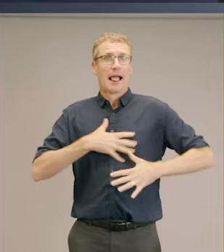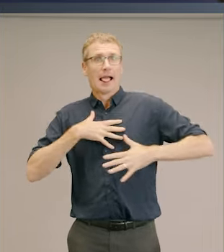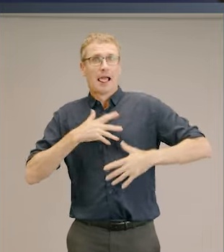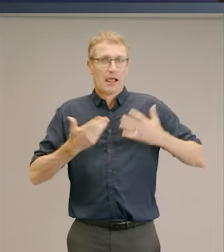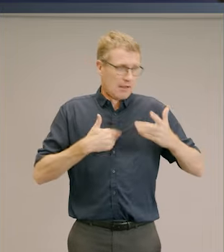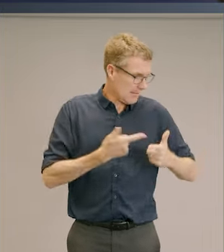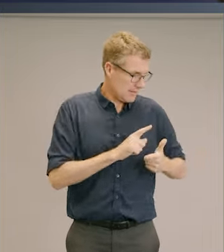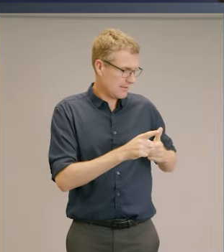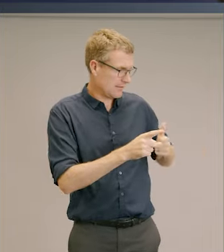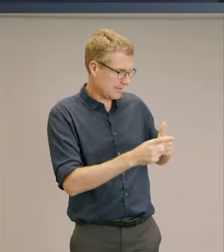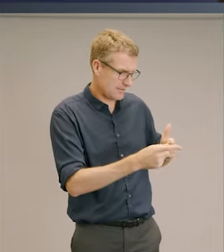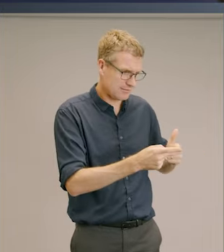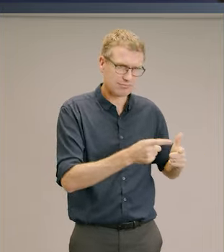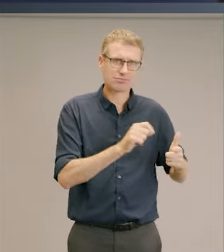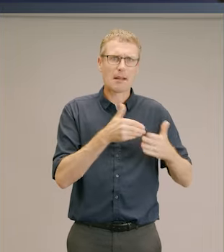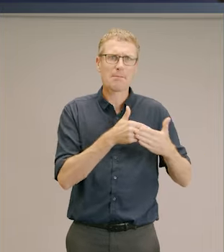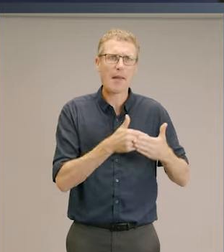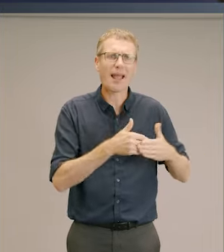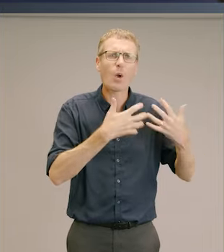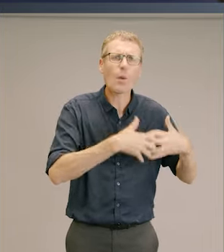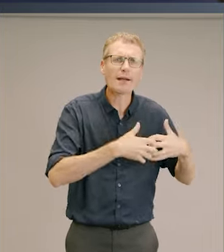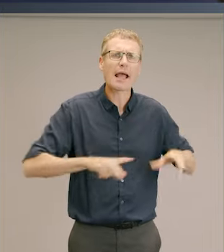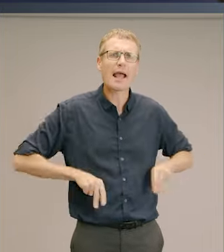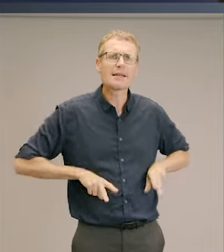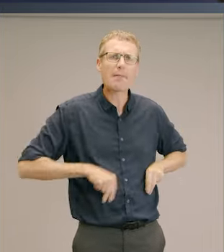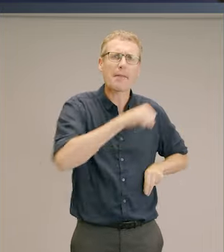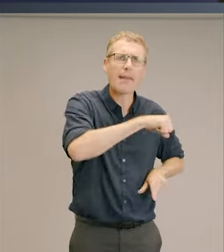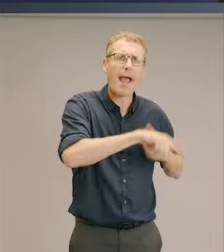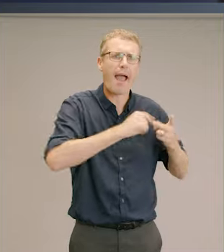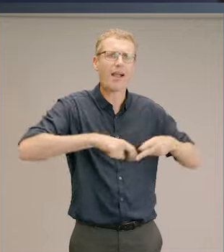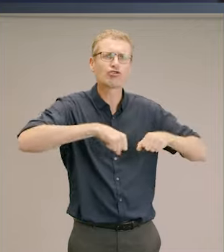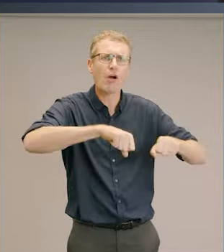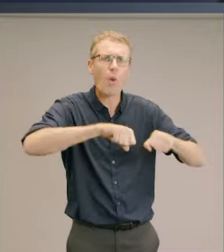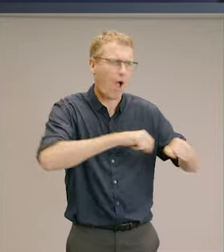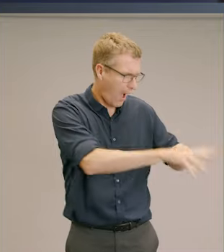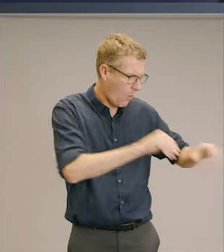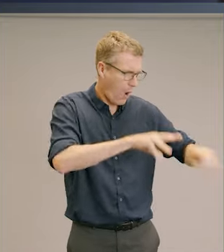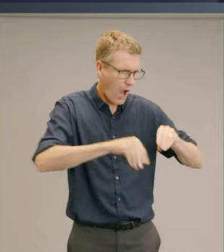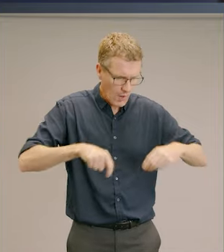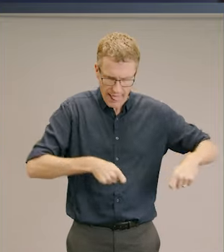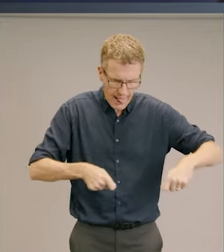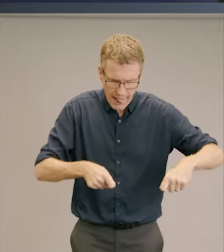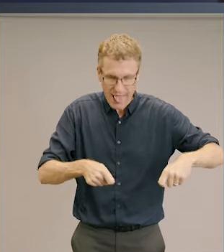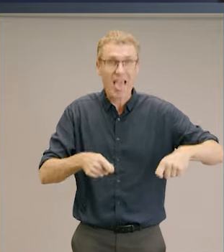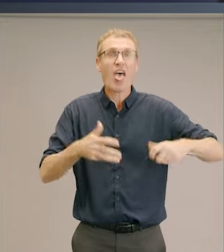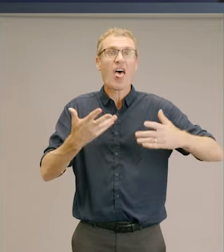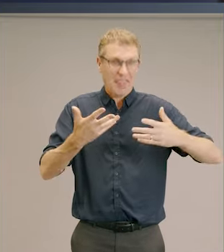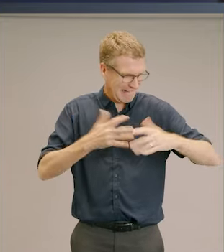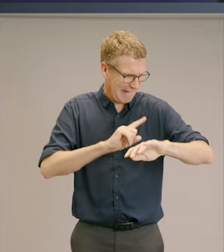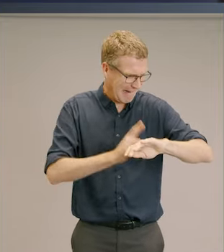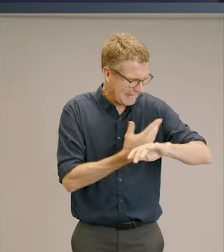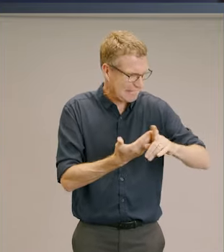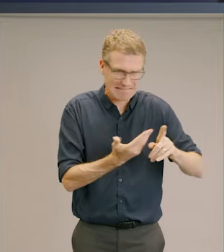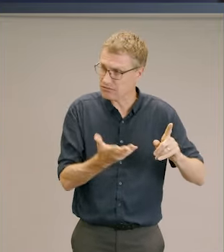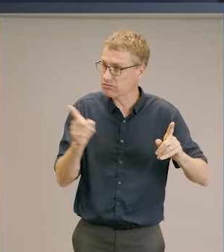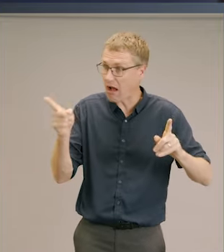arrived. And by the time we got all of the baby gear out of the car, you know, the buggy and the nappy bag and everything else. And then we realized